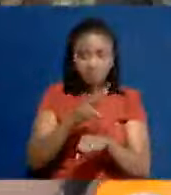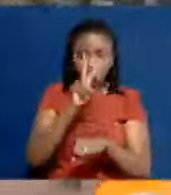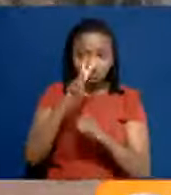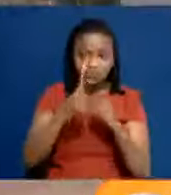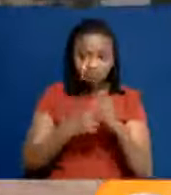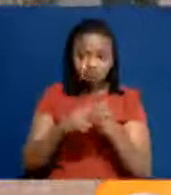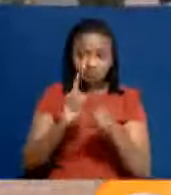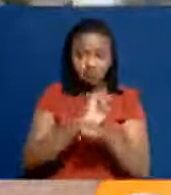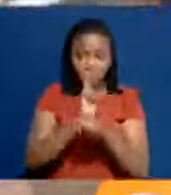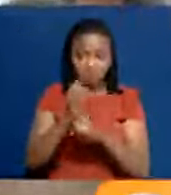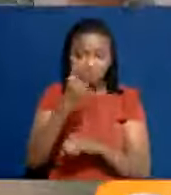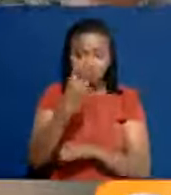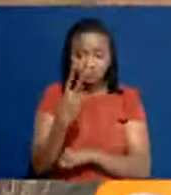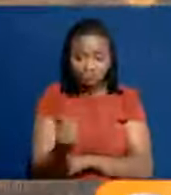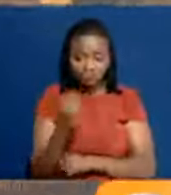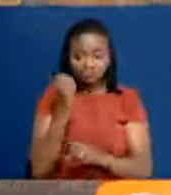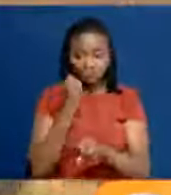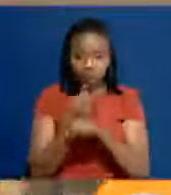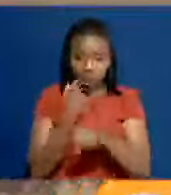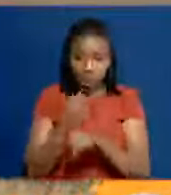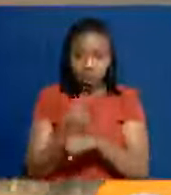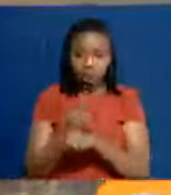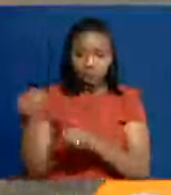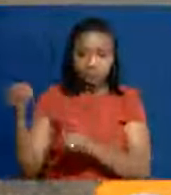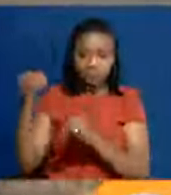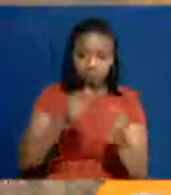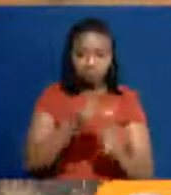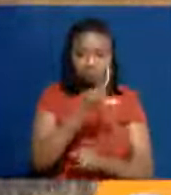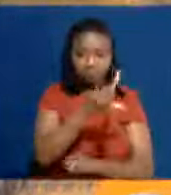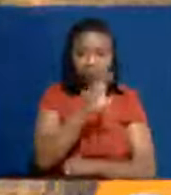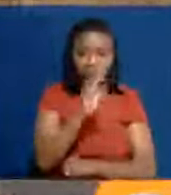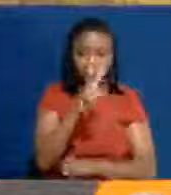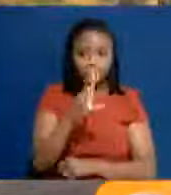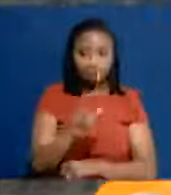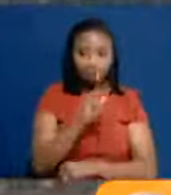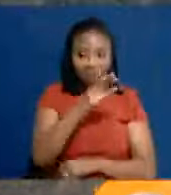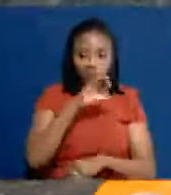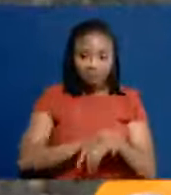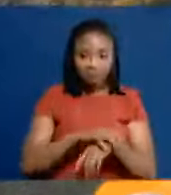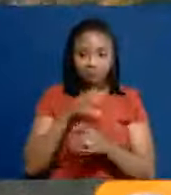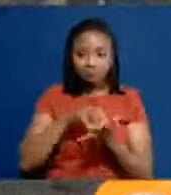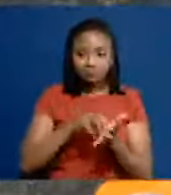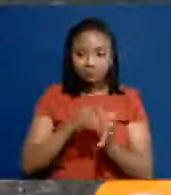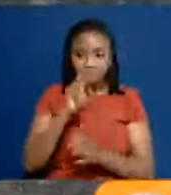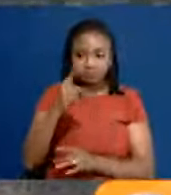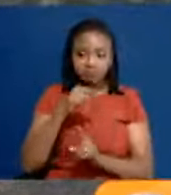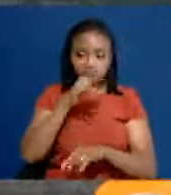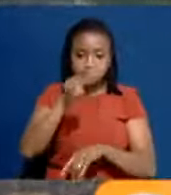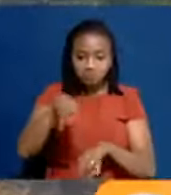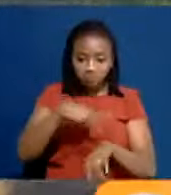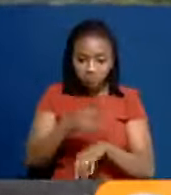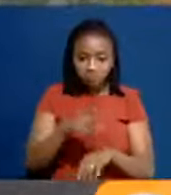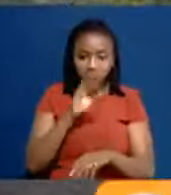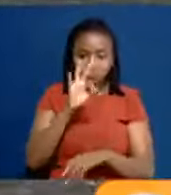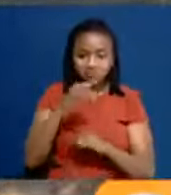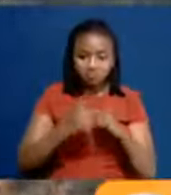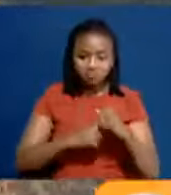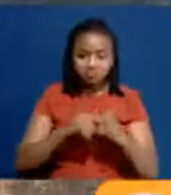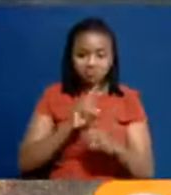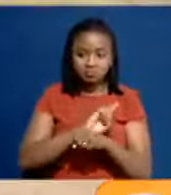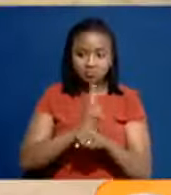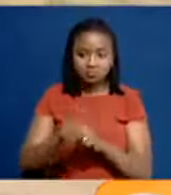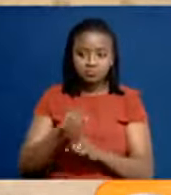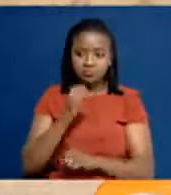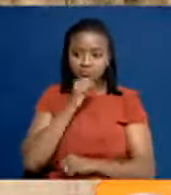and 20 seconds to beat Lewa Conservancy, who finished second in 2 hours, 36 minutes and